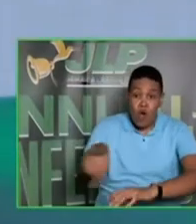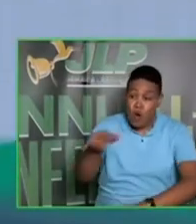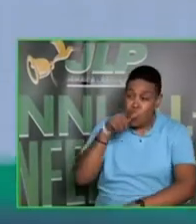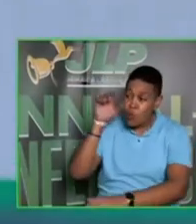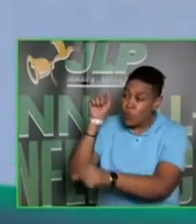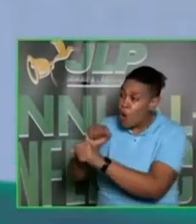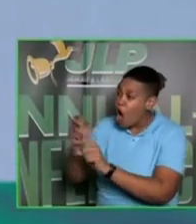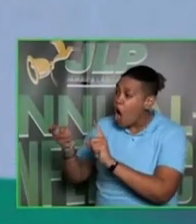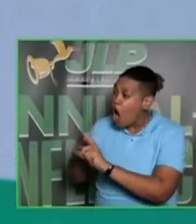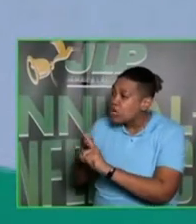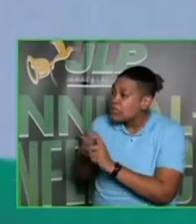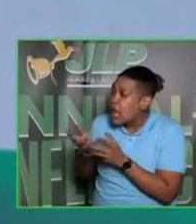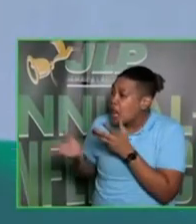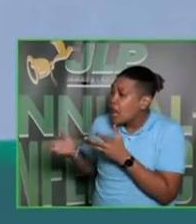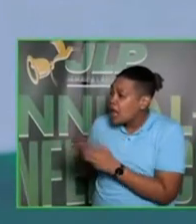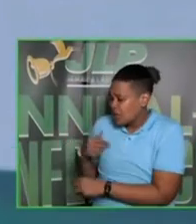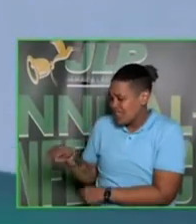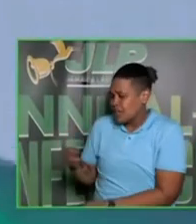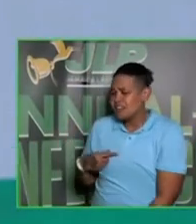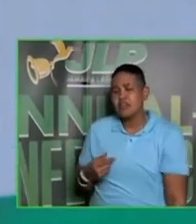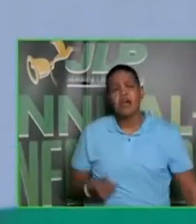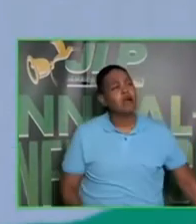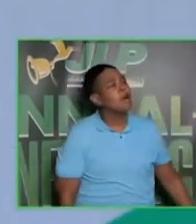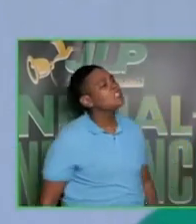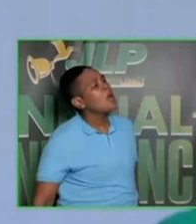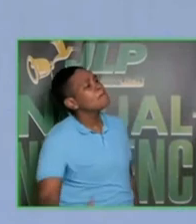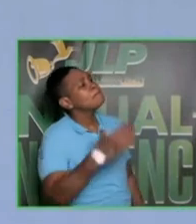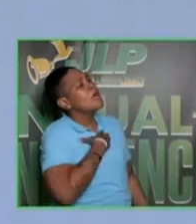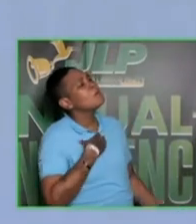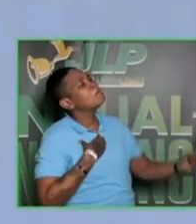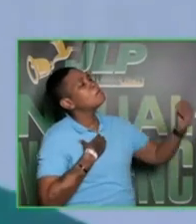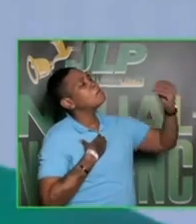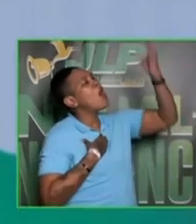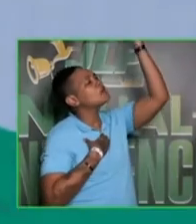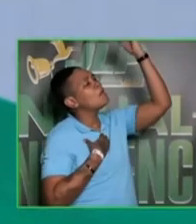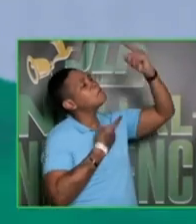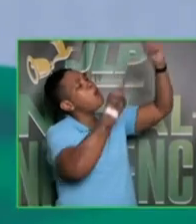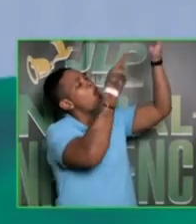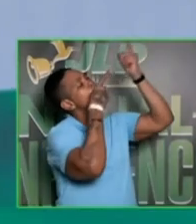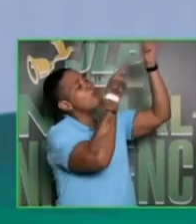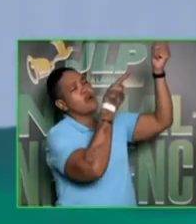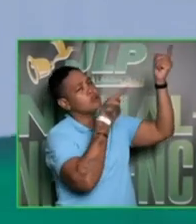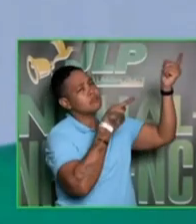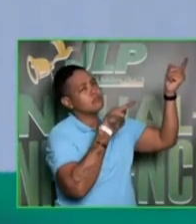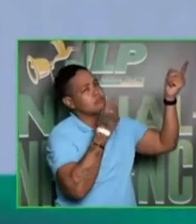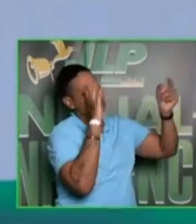industry as they seek fair compensation and better work conditions.